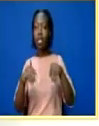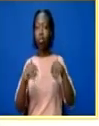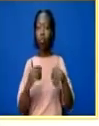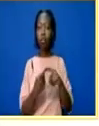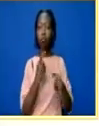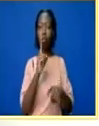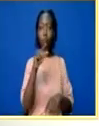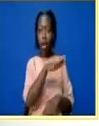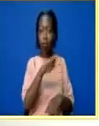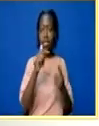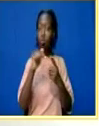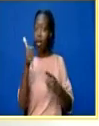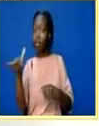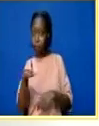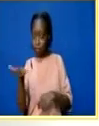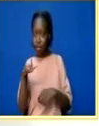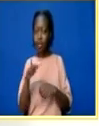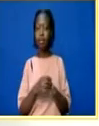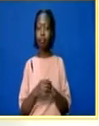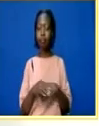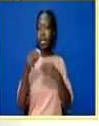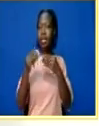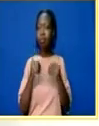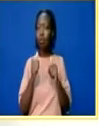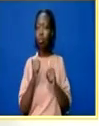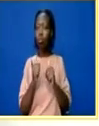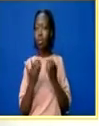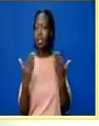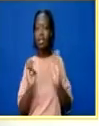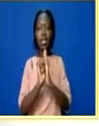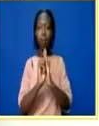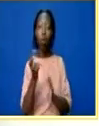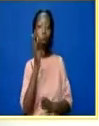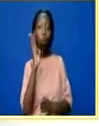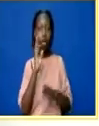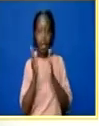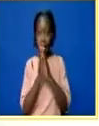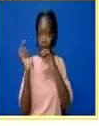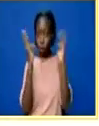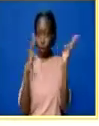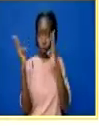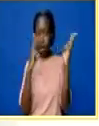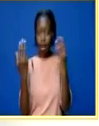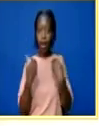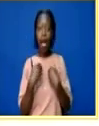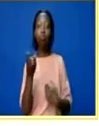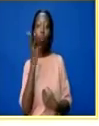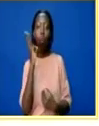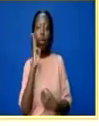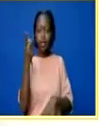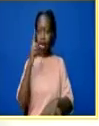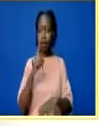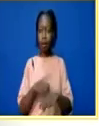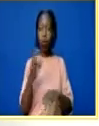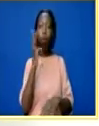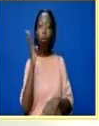To another. Yes. And you give me water? Yes. You also give me wind. Yes. So we have water. Water transports